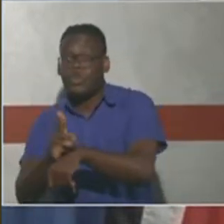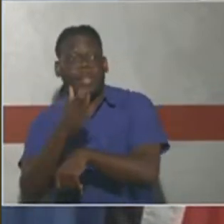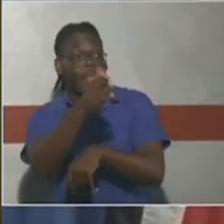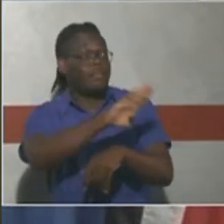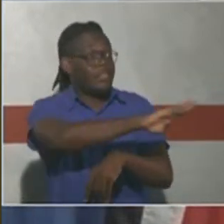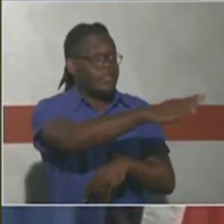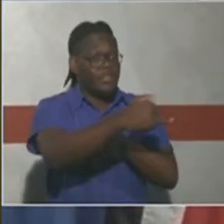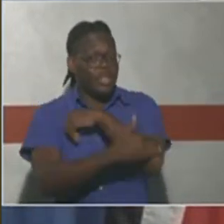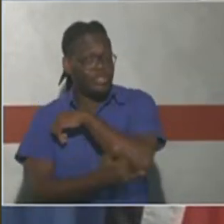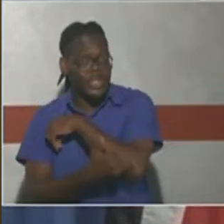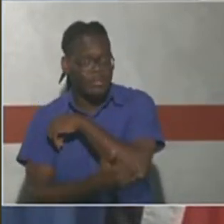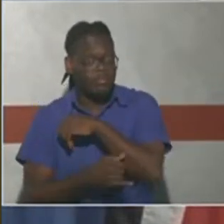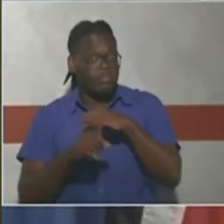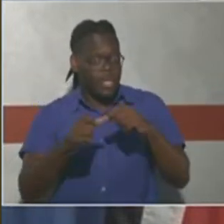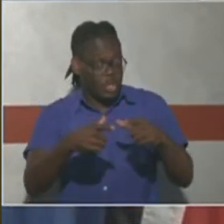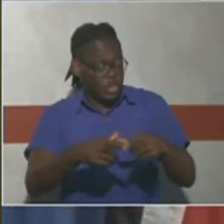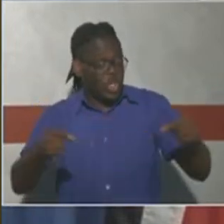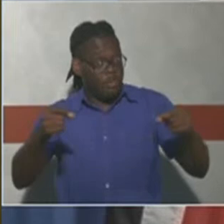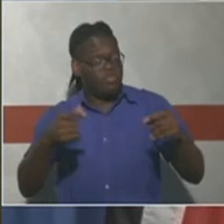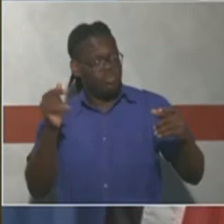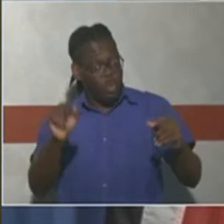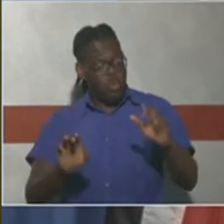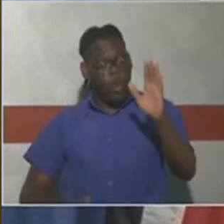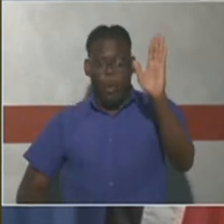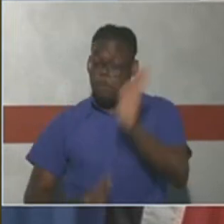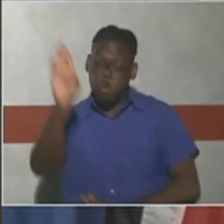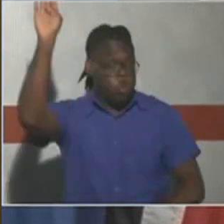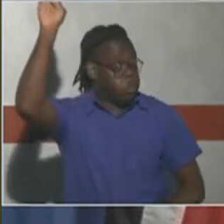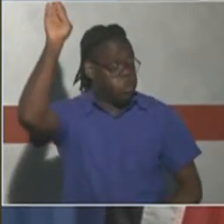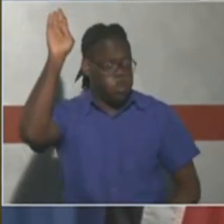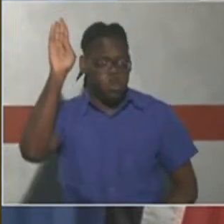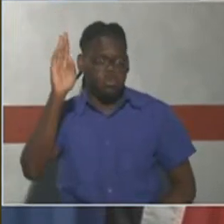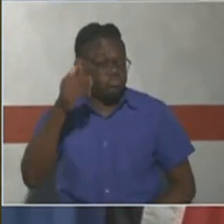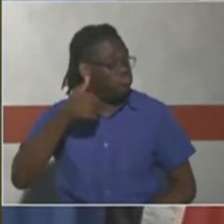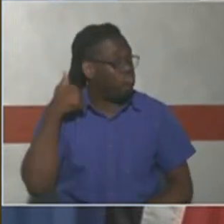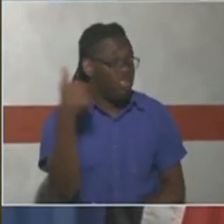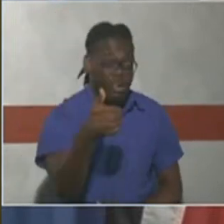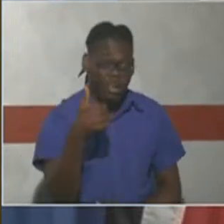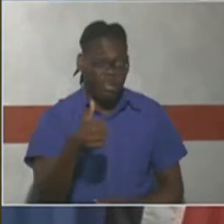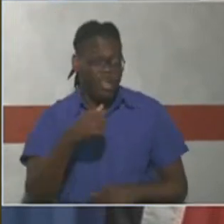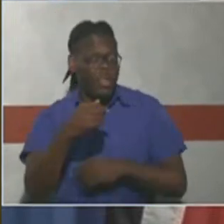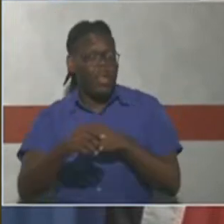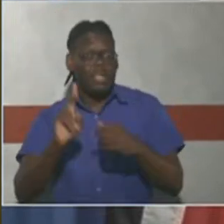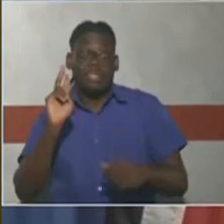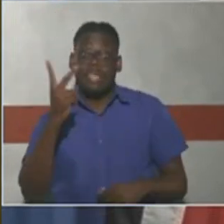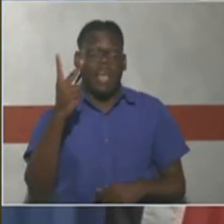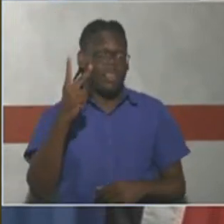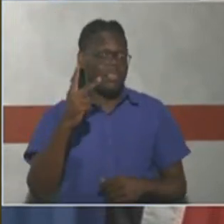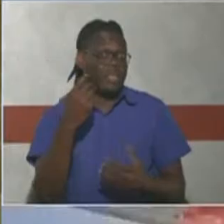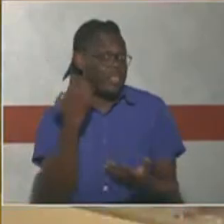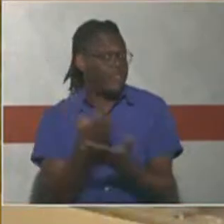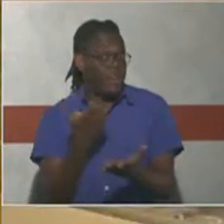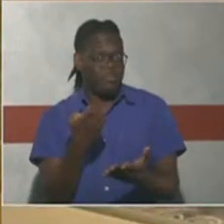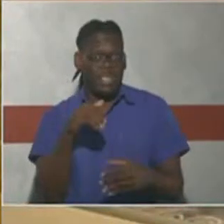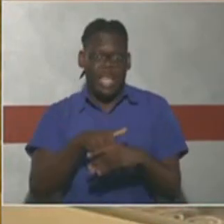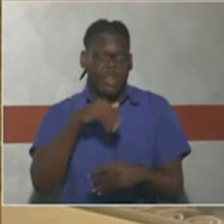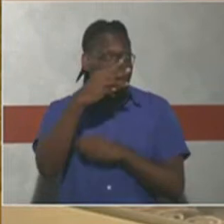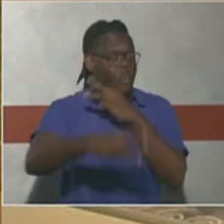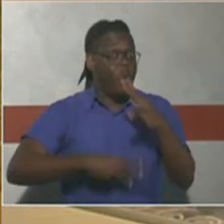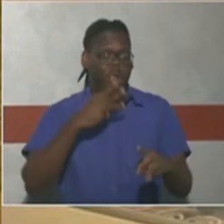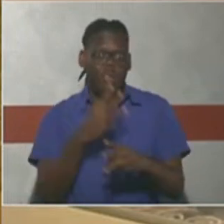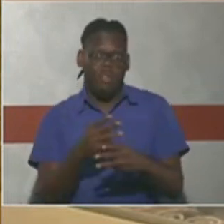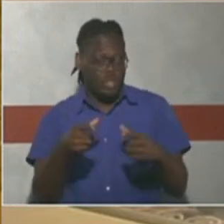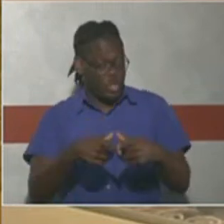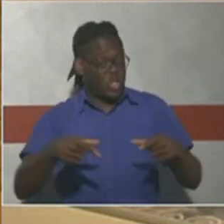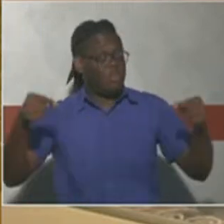from Venezuela to agree to export some of its raw material, natural gas. So I'm trying to understand a